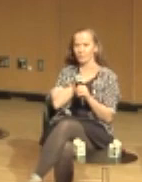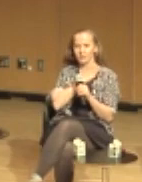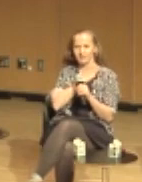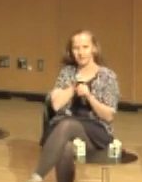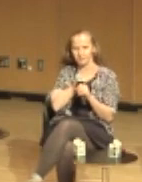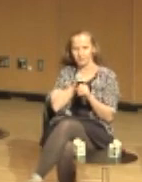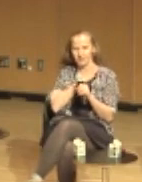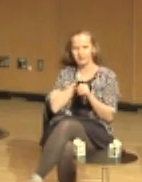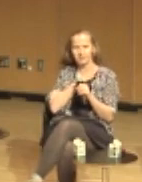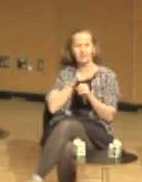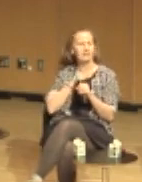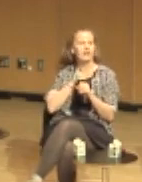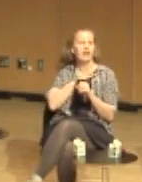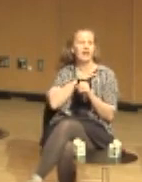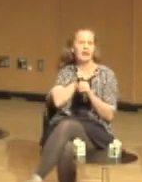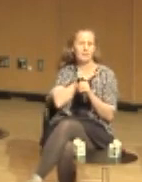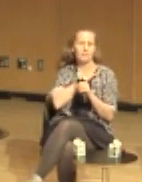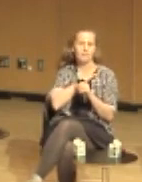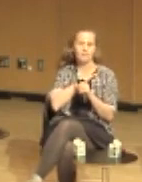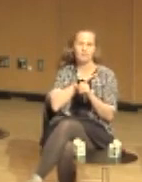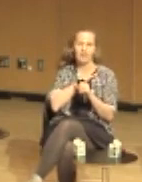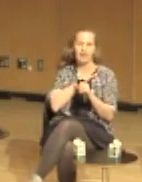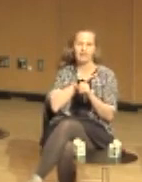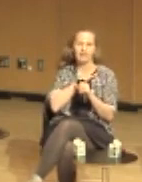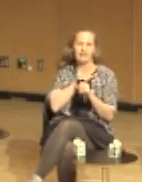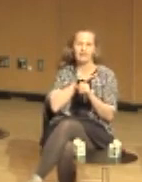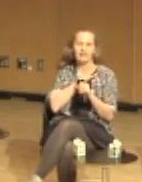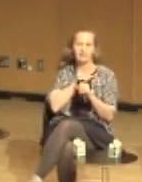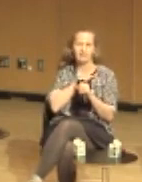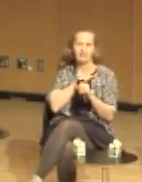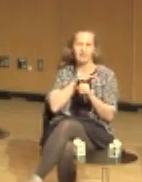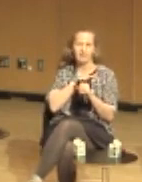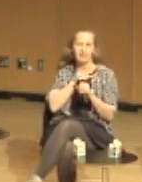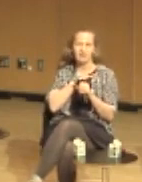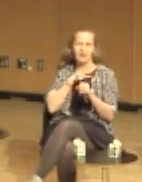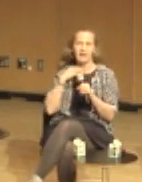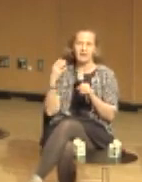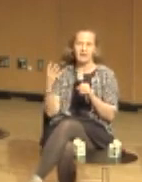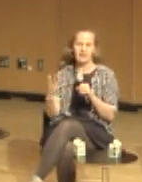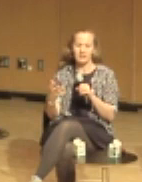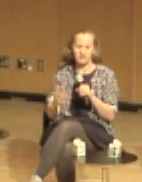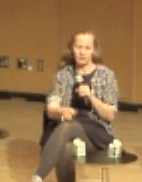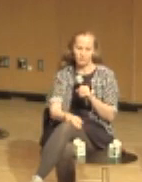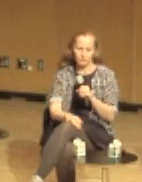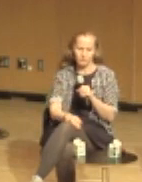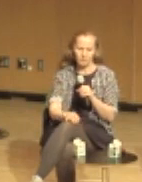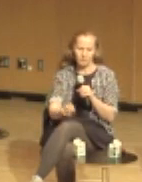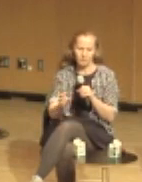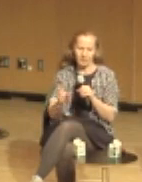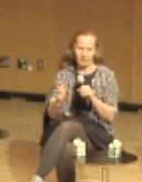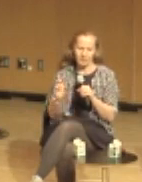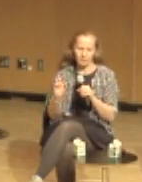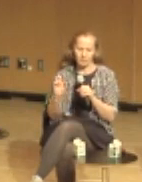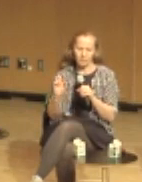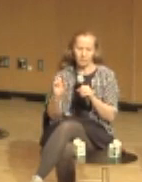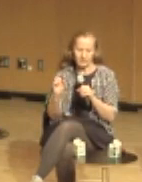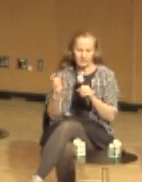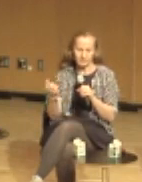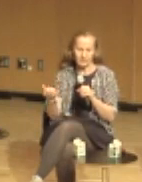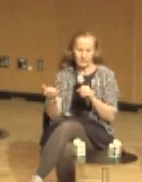or from a political perspective um and um and and and so and and one big